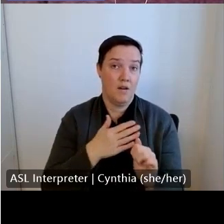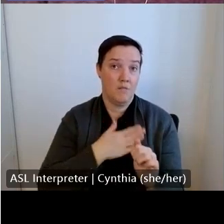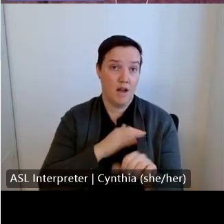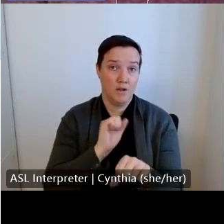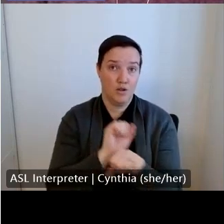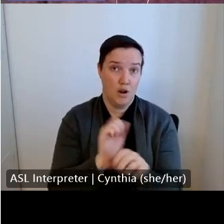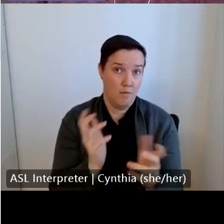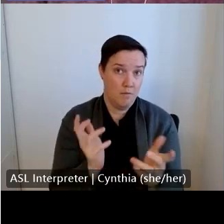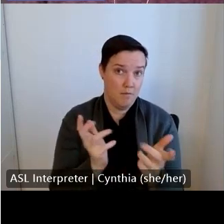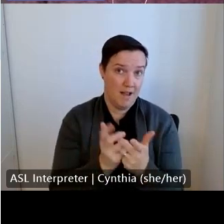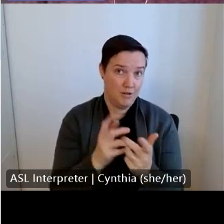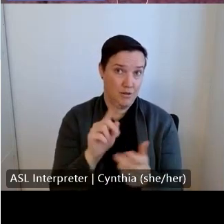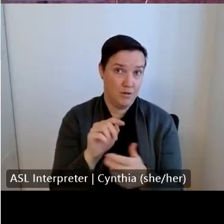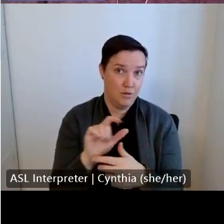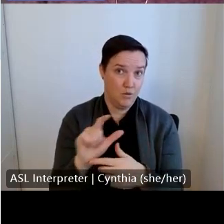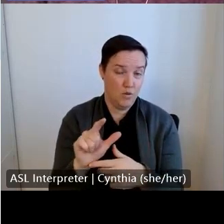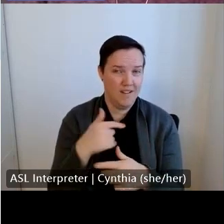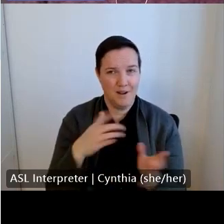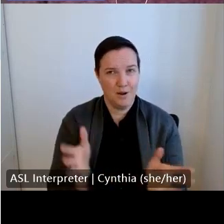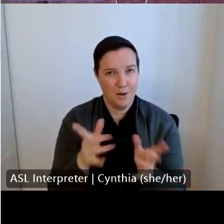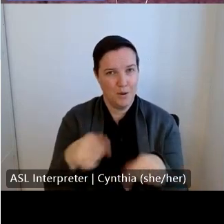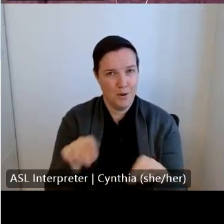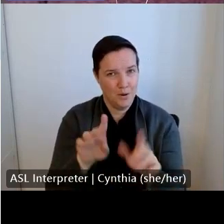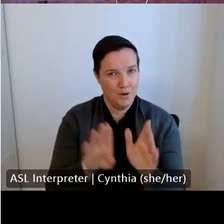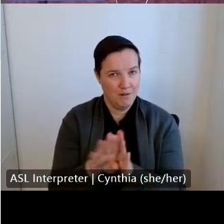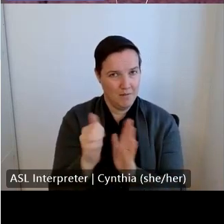which I encourage you to create an account with.